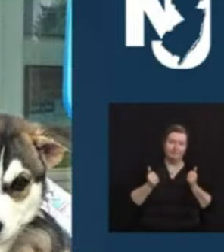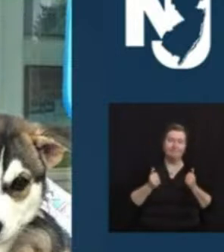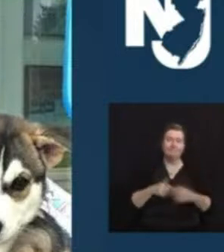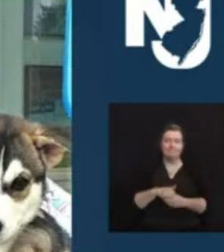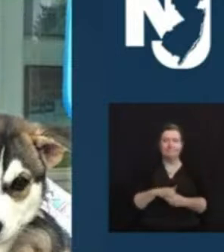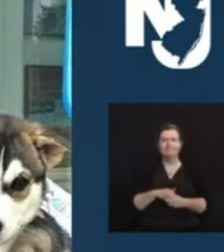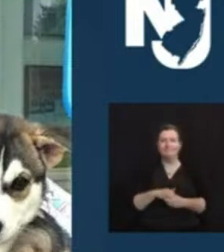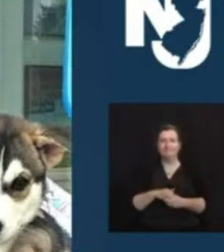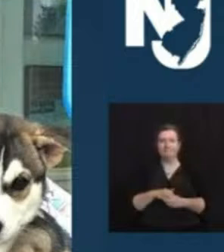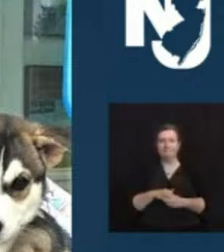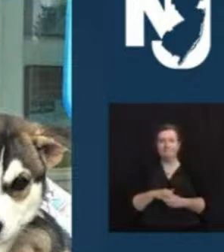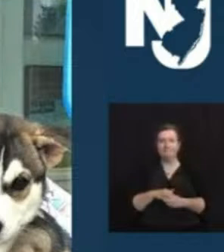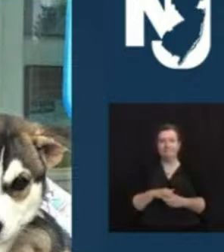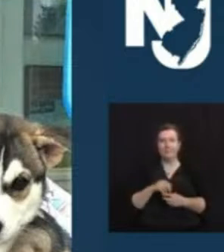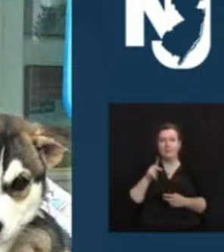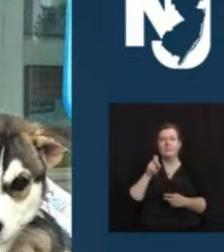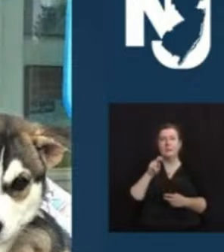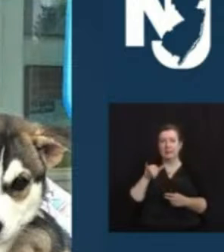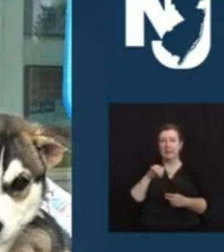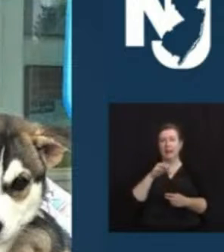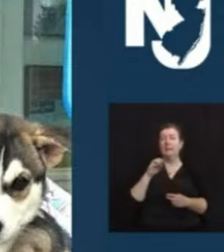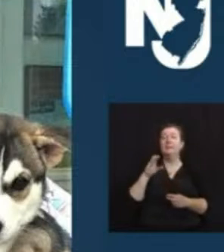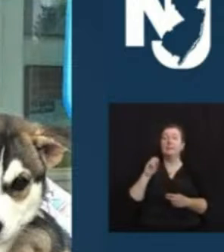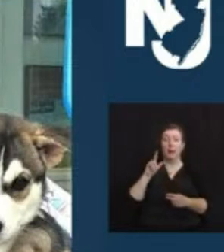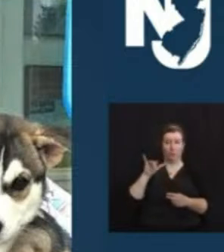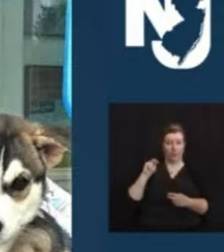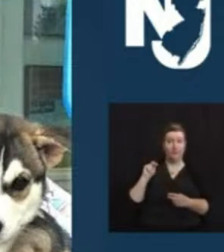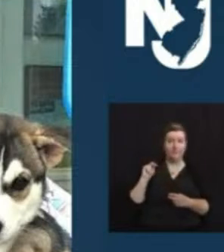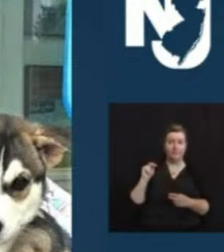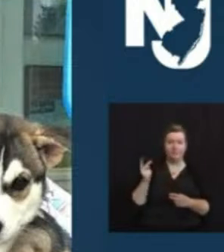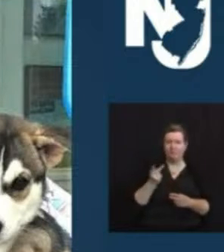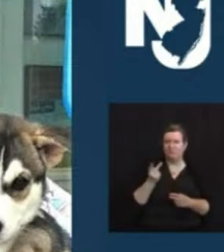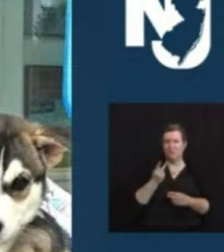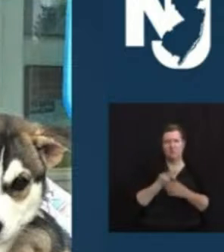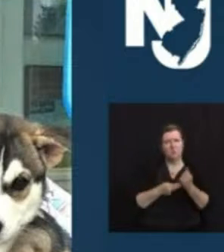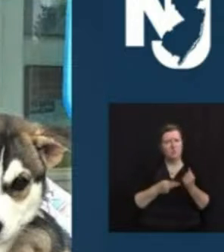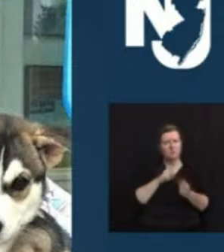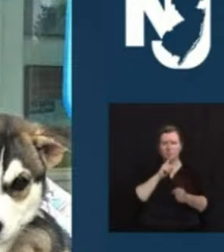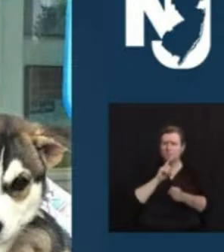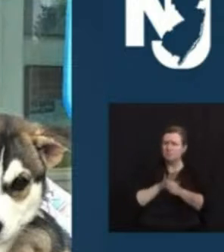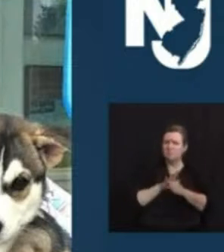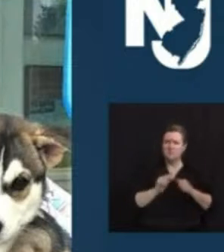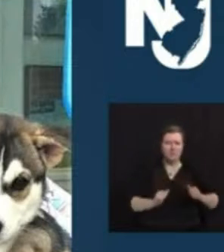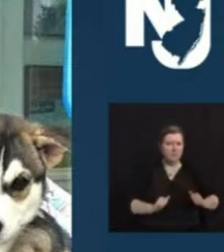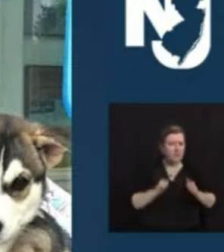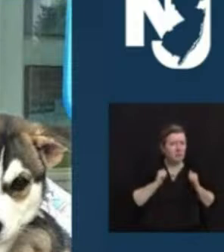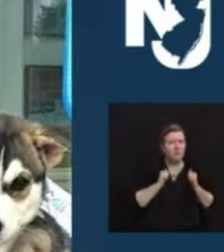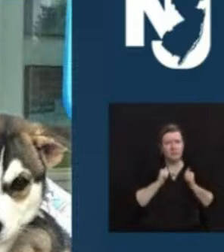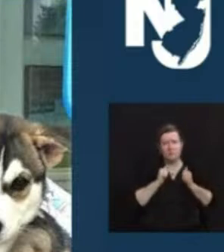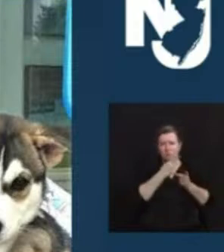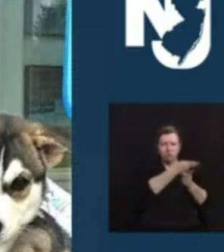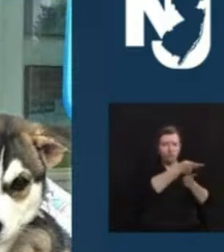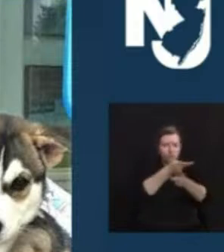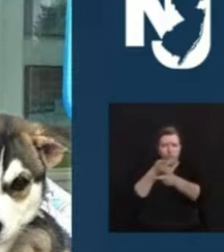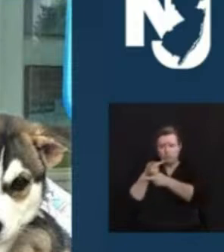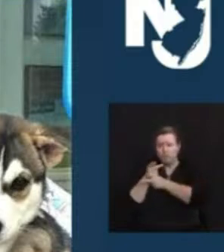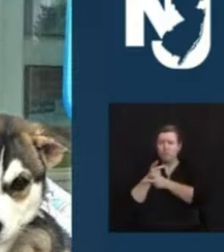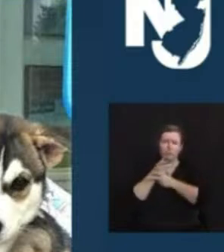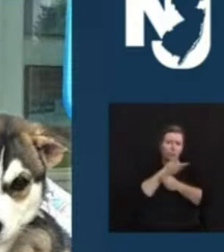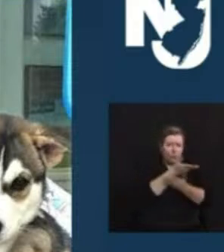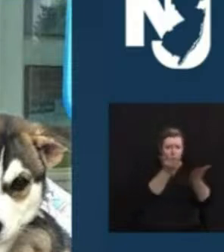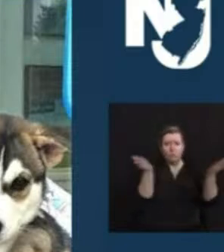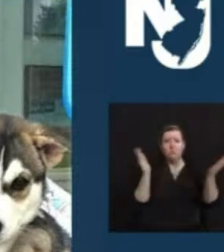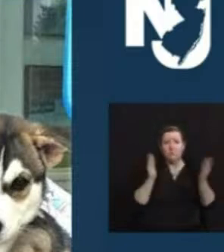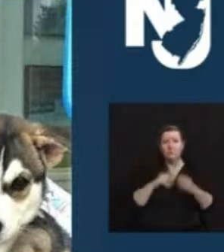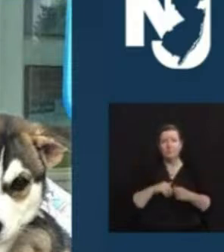Penny and Carolyn each dedicated their lives to serving others, and we hope that legacy sees their family through this time, and may God bless them both. Let's stay